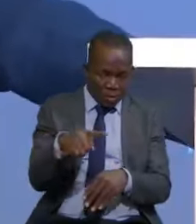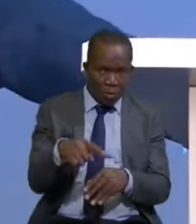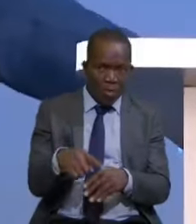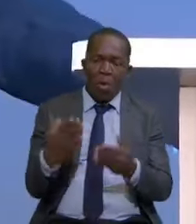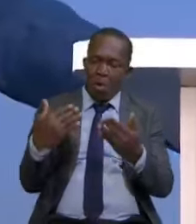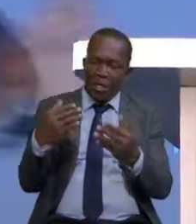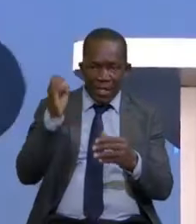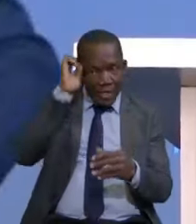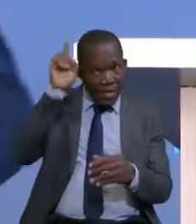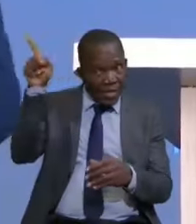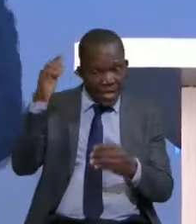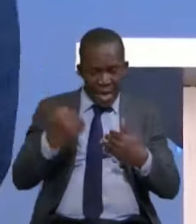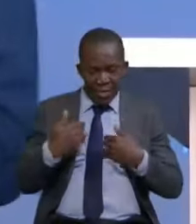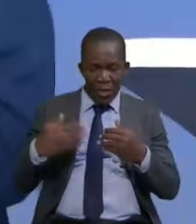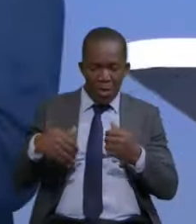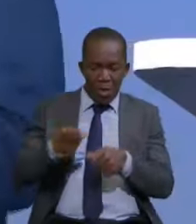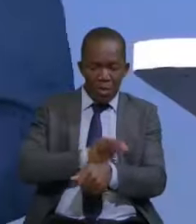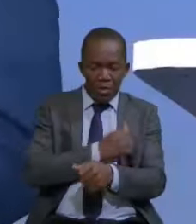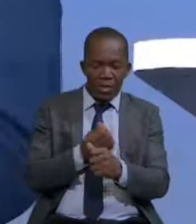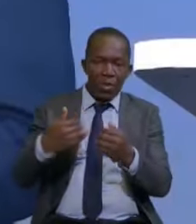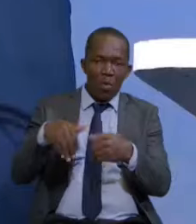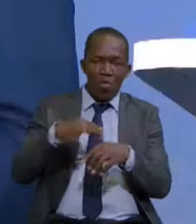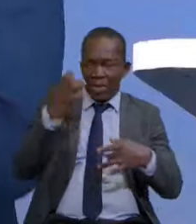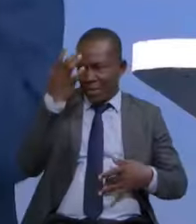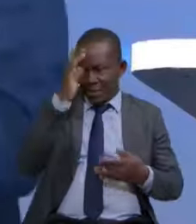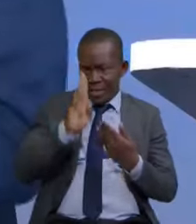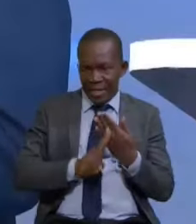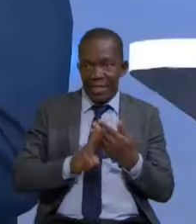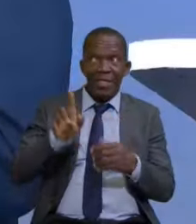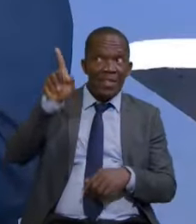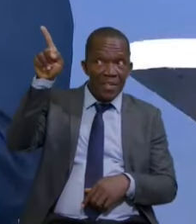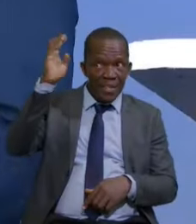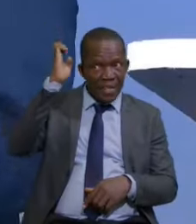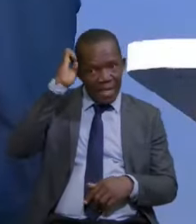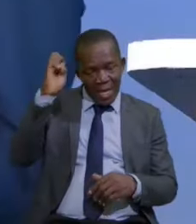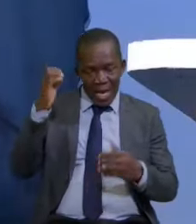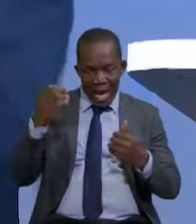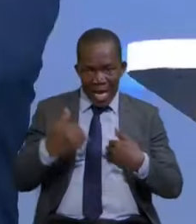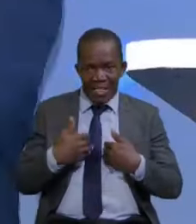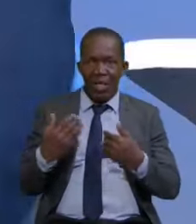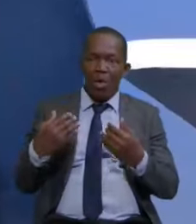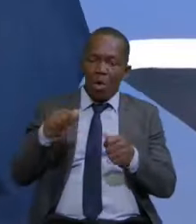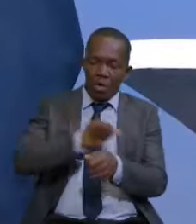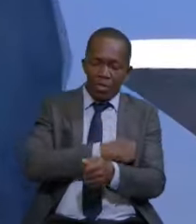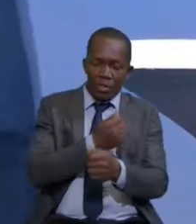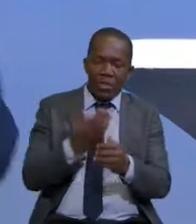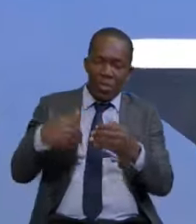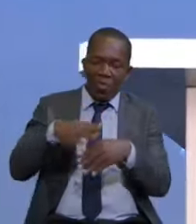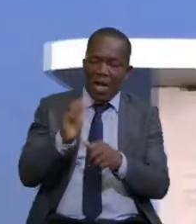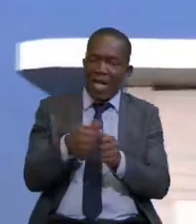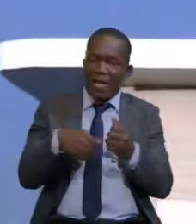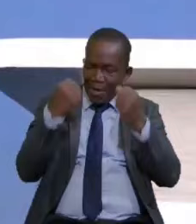authority over any power that holds you down, any power beyond your